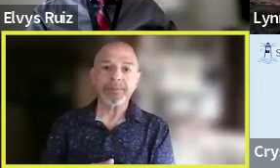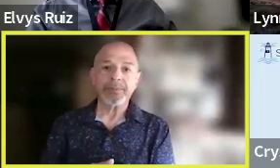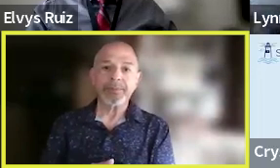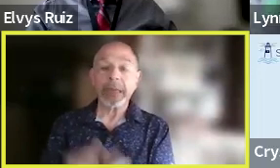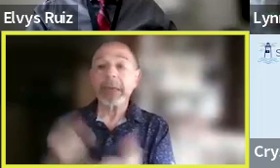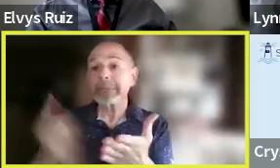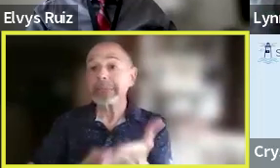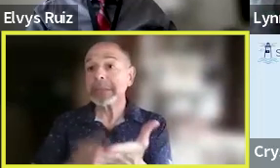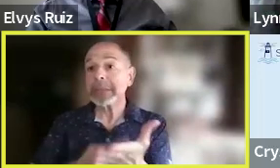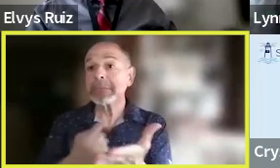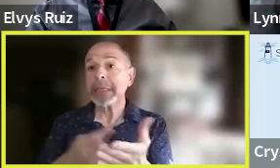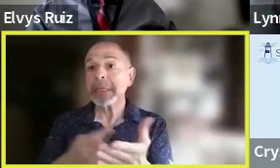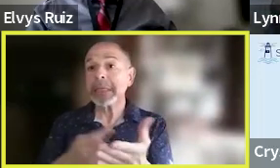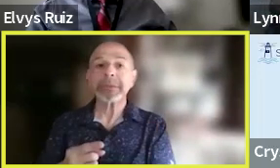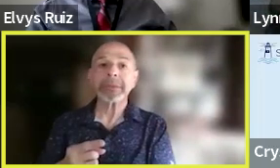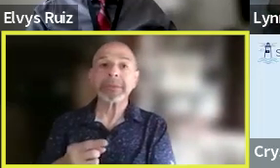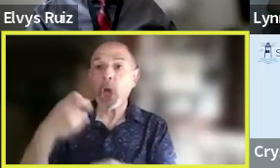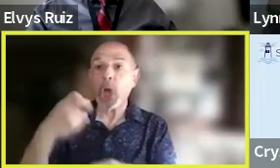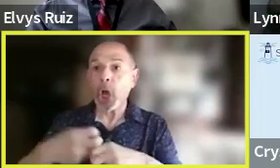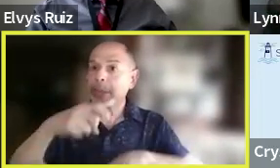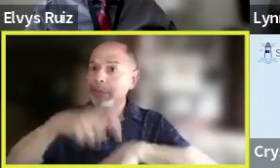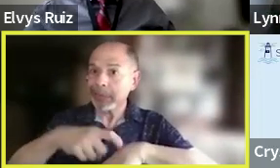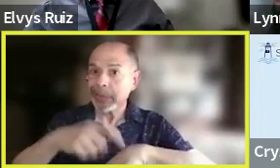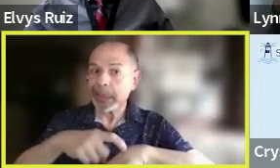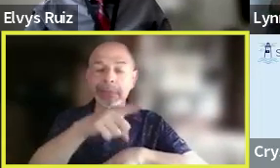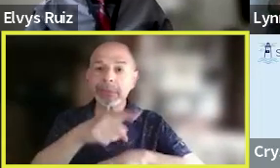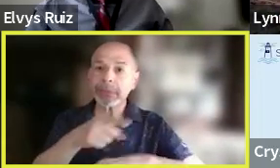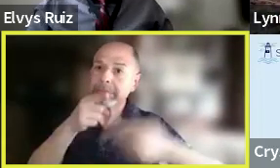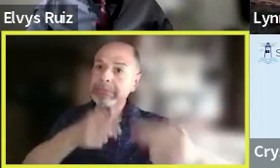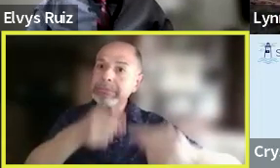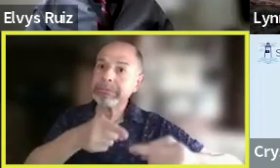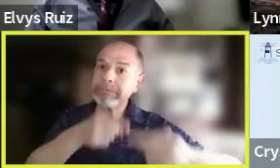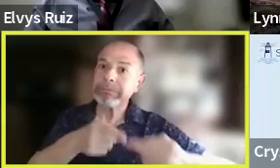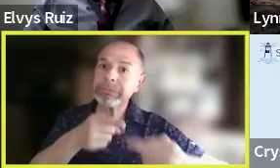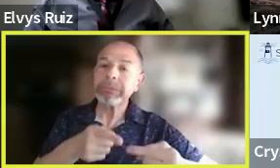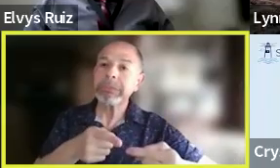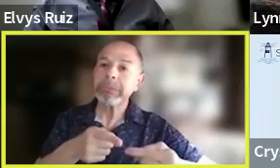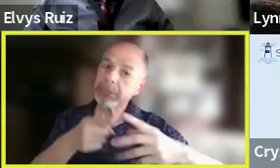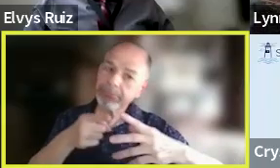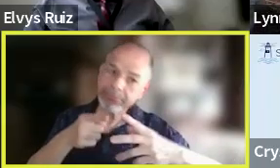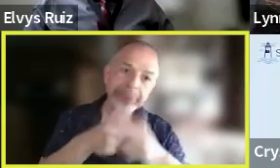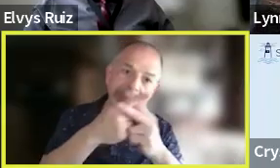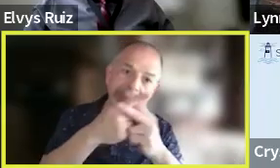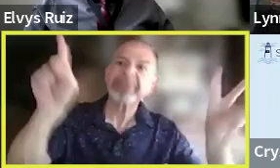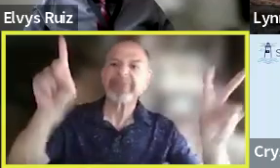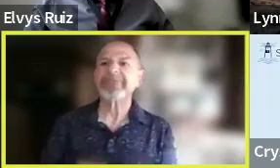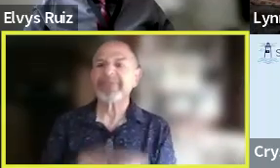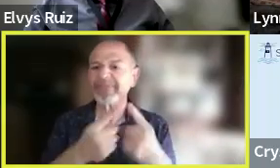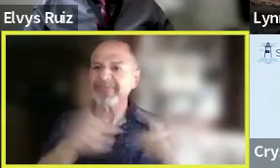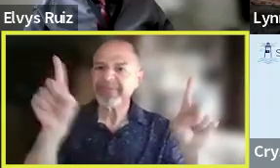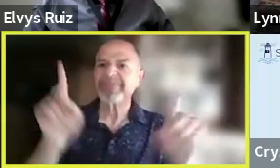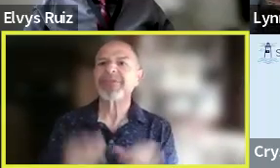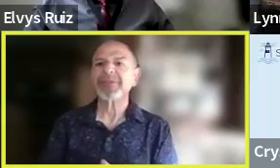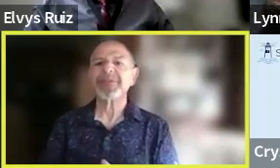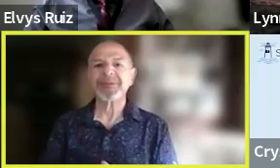in cases. And I can just say that we will be at a loss without her, but I